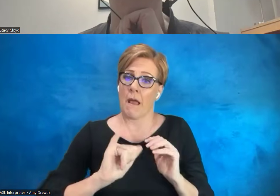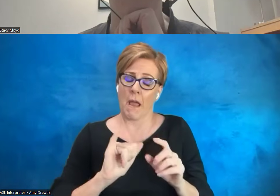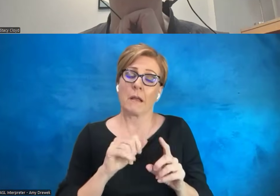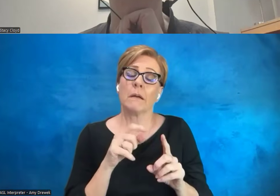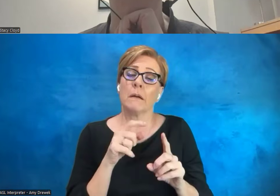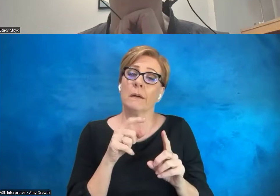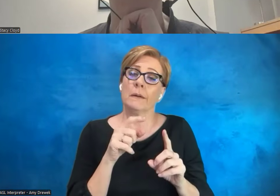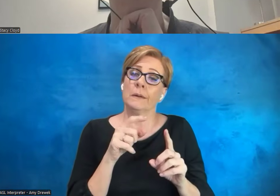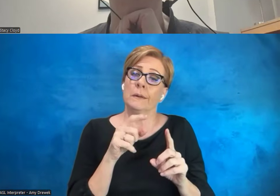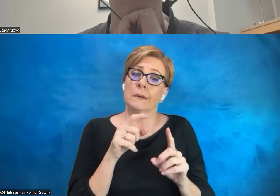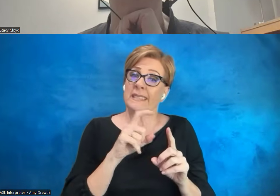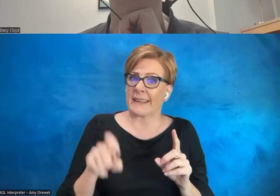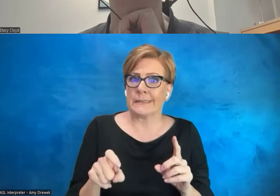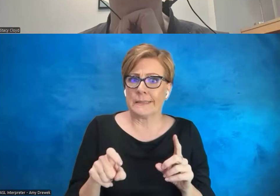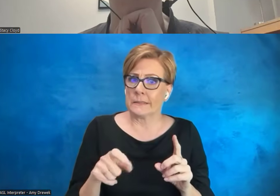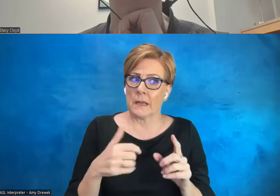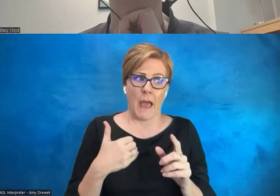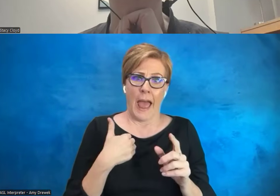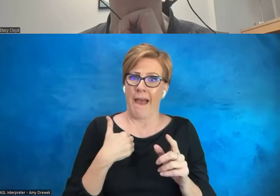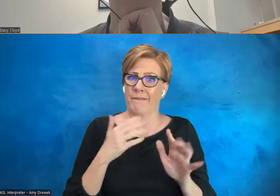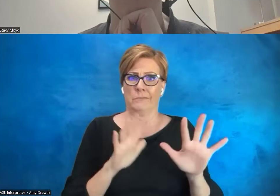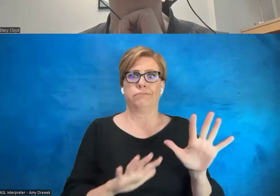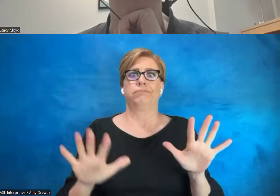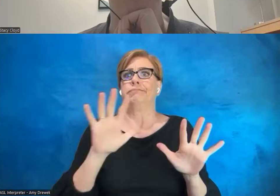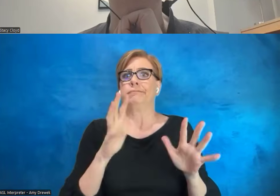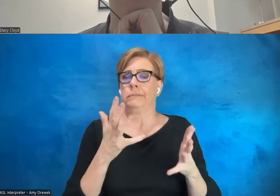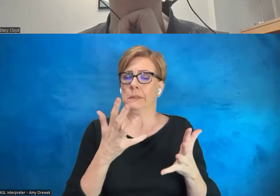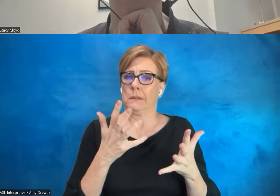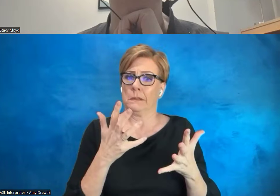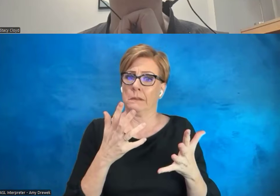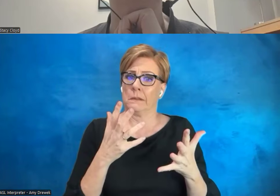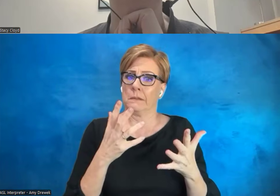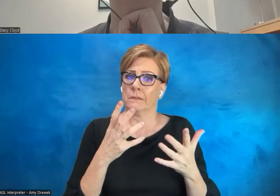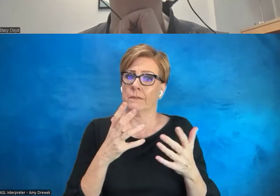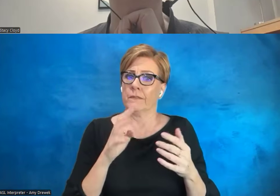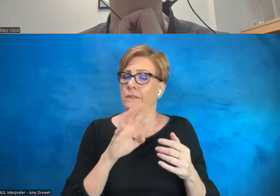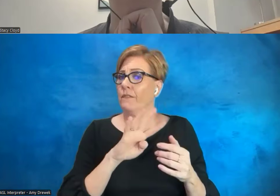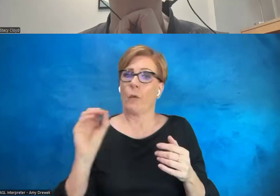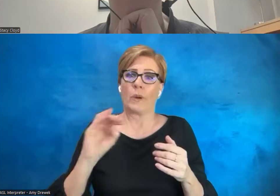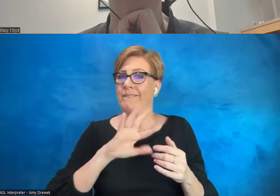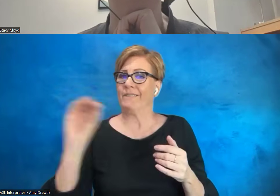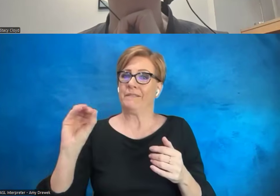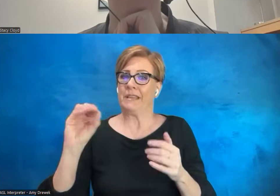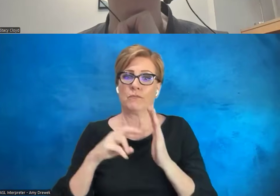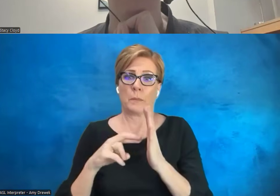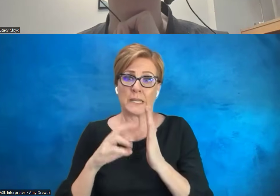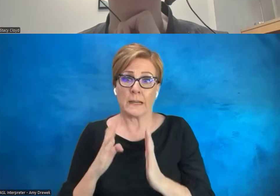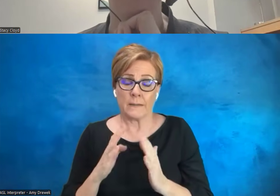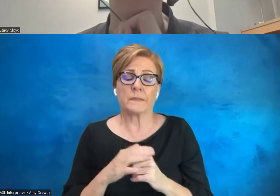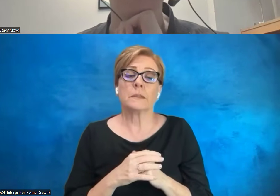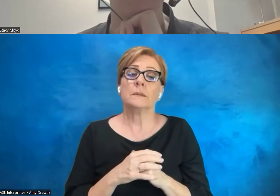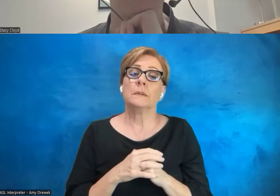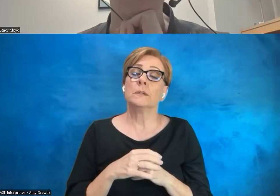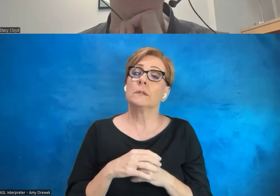40 or 50 representatives. So hopefully you can make those connections, and making relations with the caseworker in